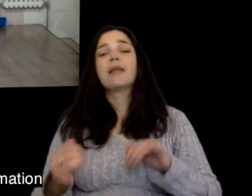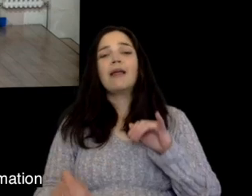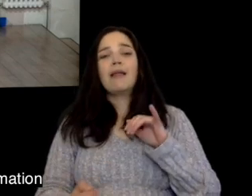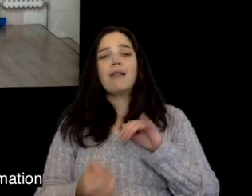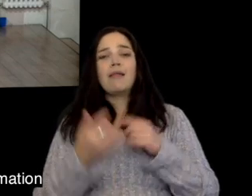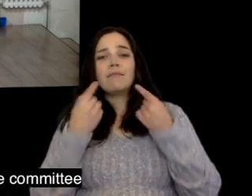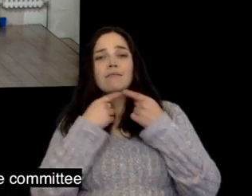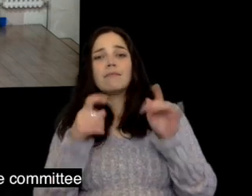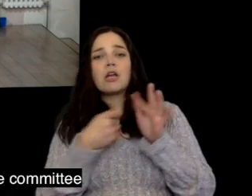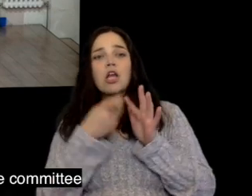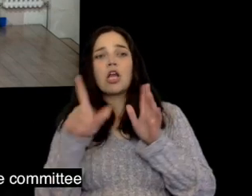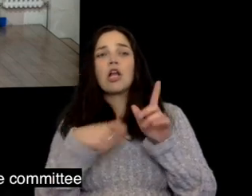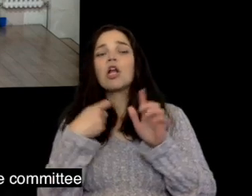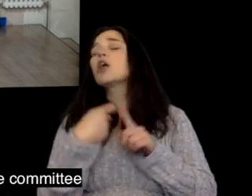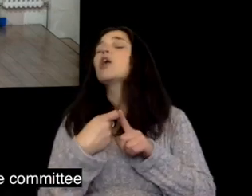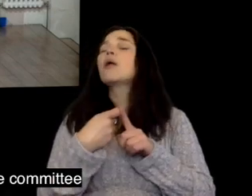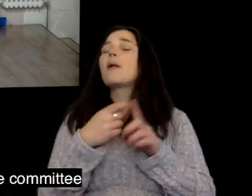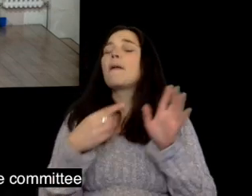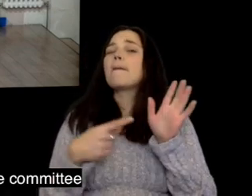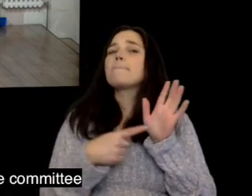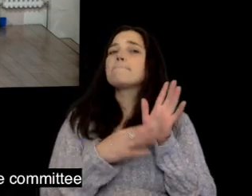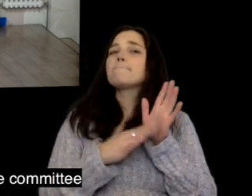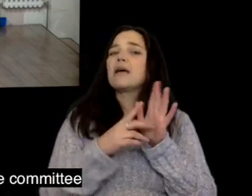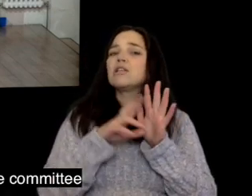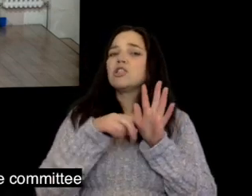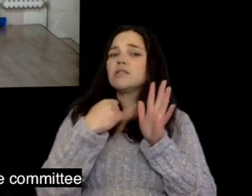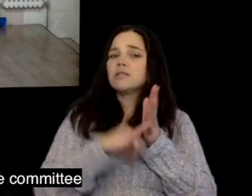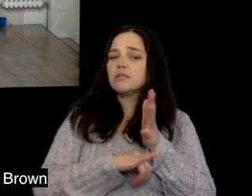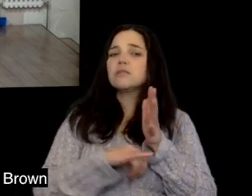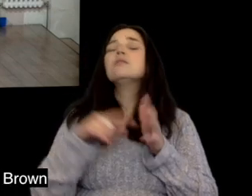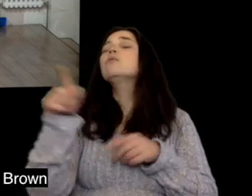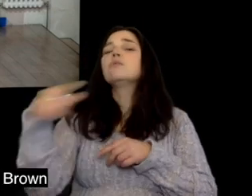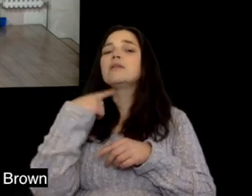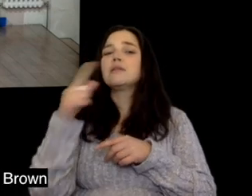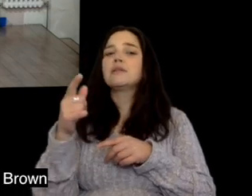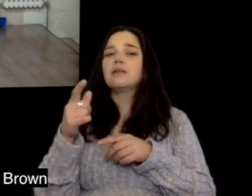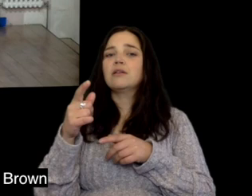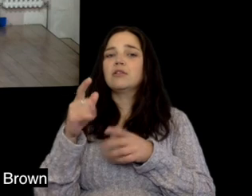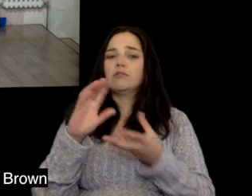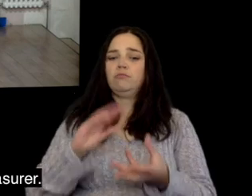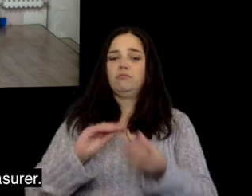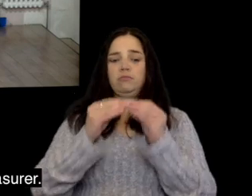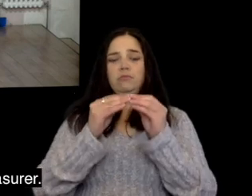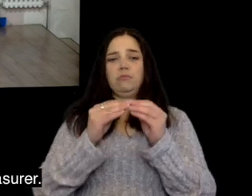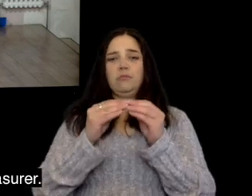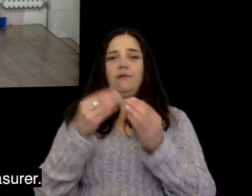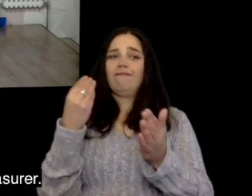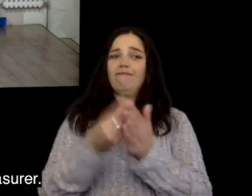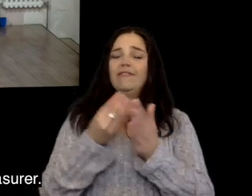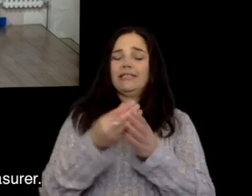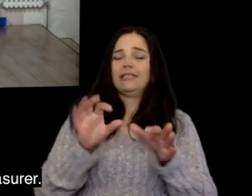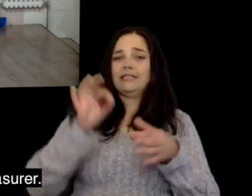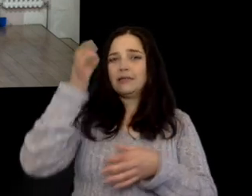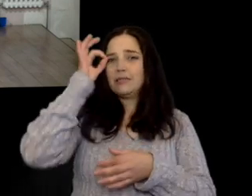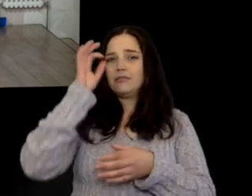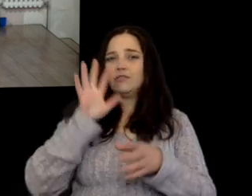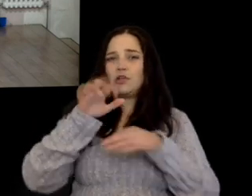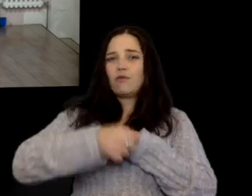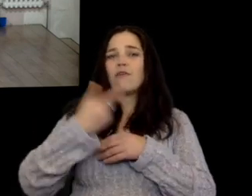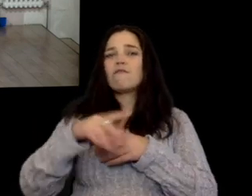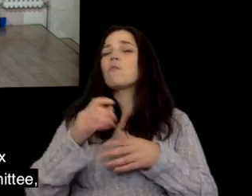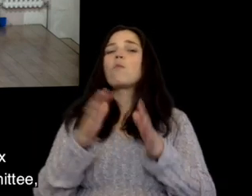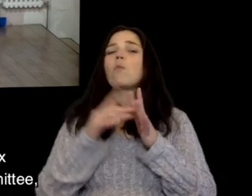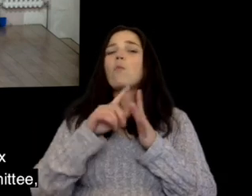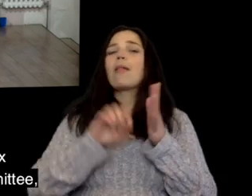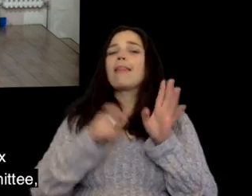In the last issue of Kirk Matters, we announced the formation of a Stewardship and Finance Committee to take over from Willie